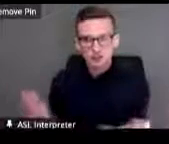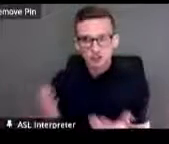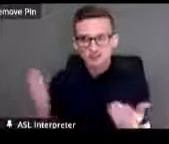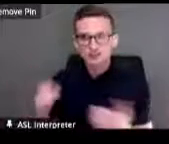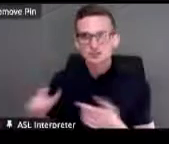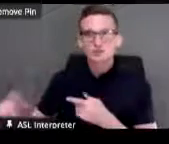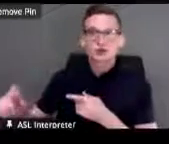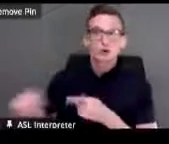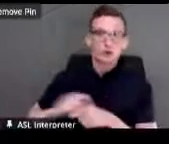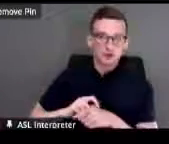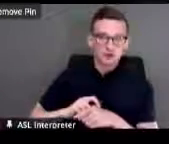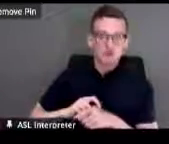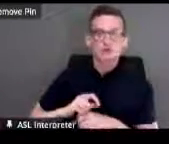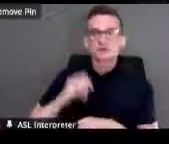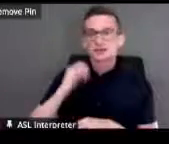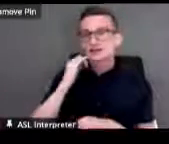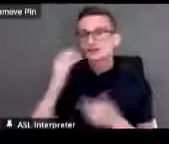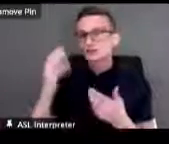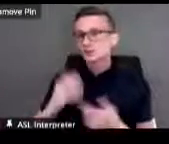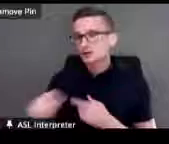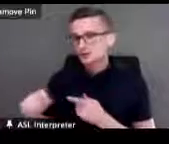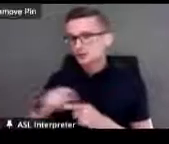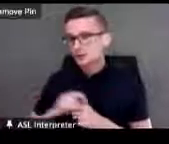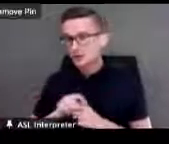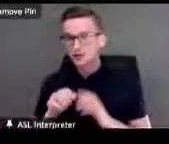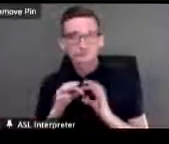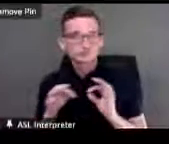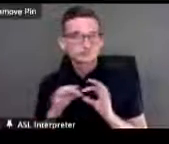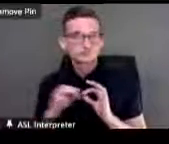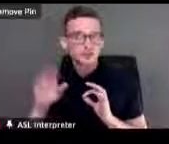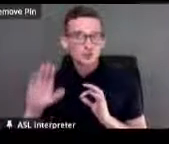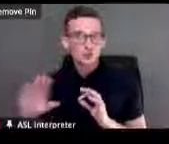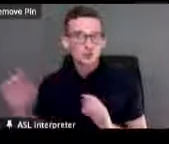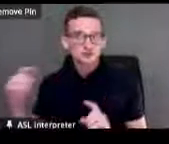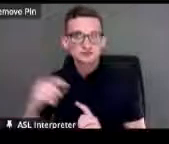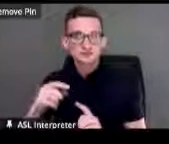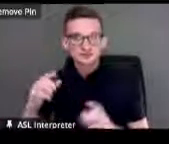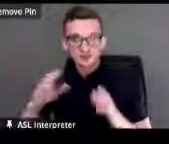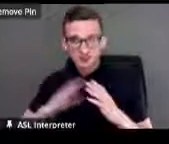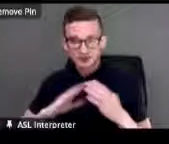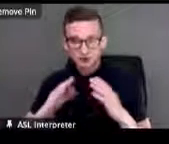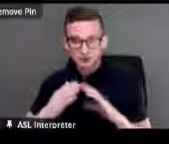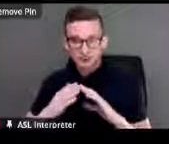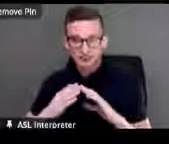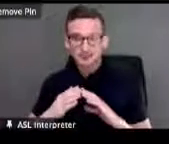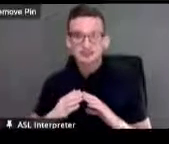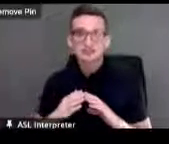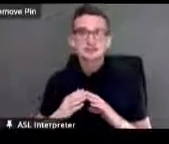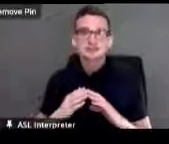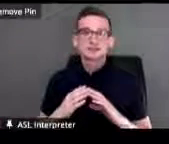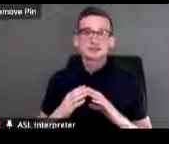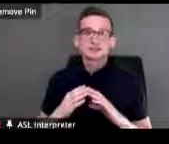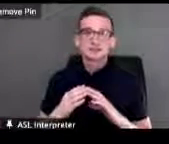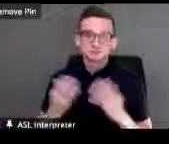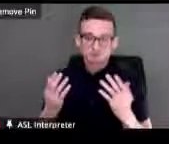like to call in about your particular community. In the meantime, we haven't done this in a while. I'd like to